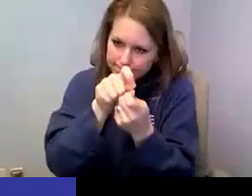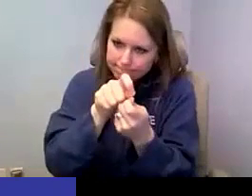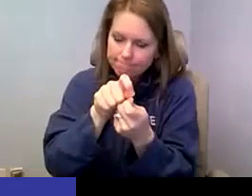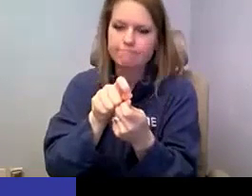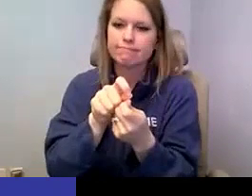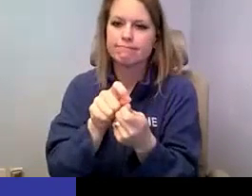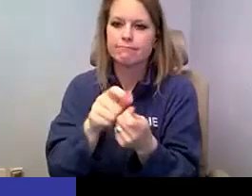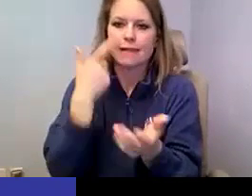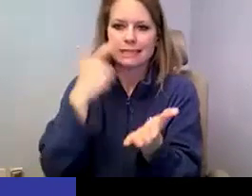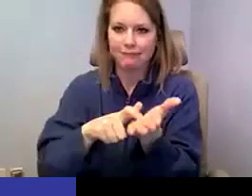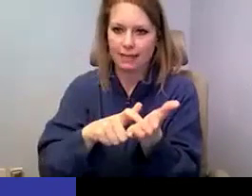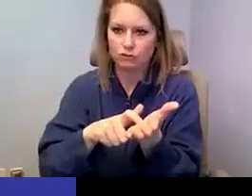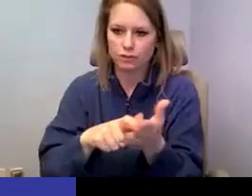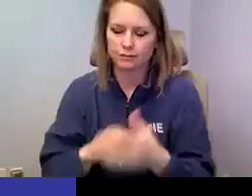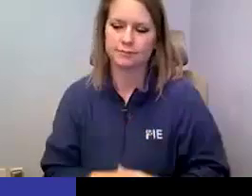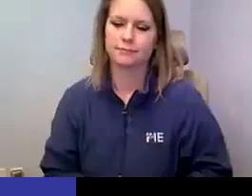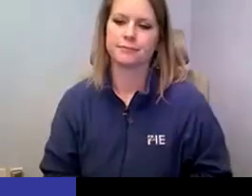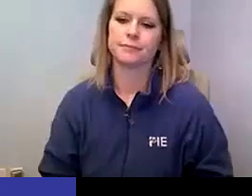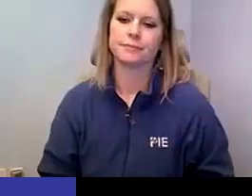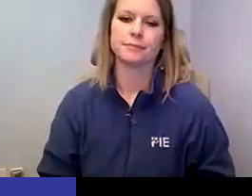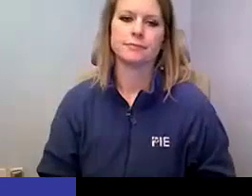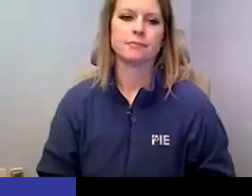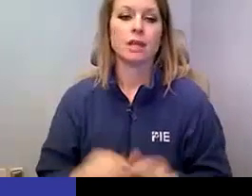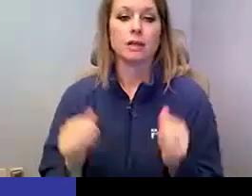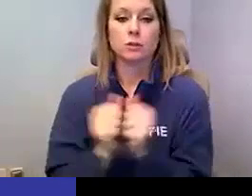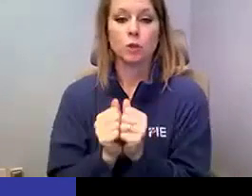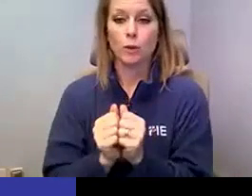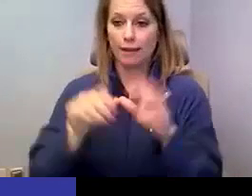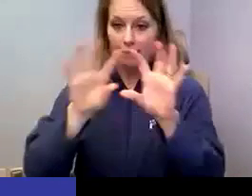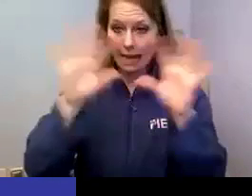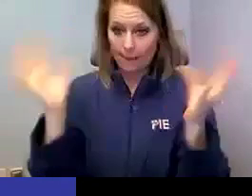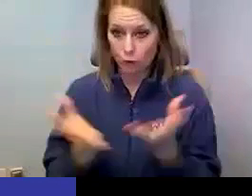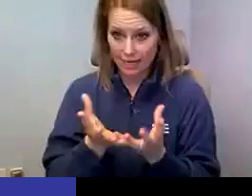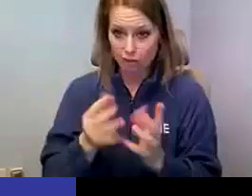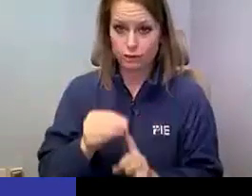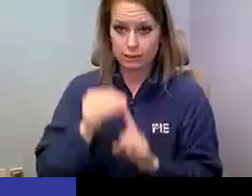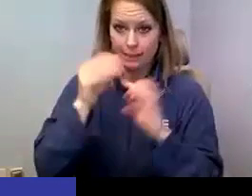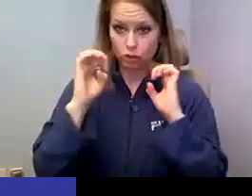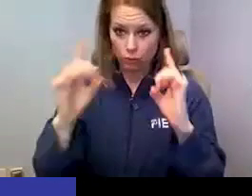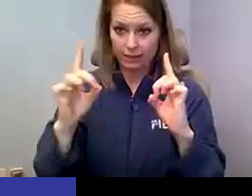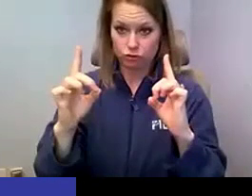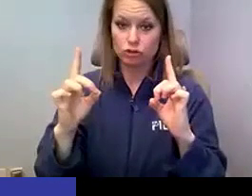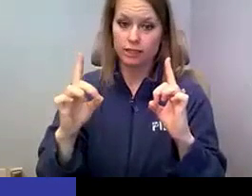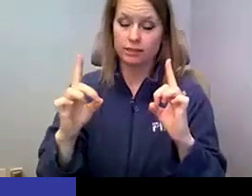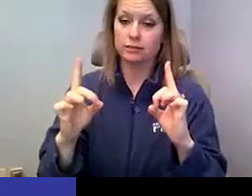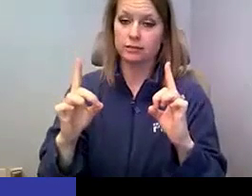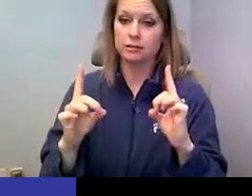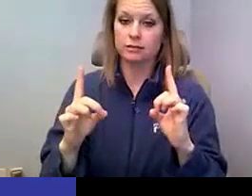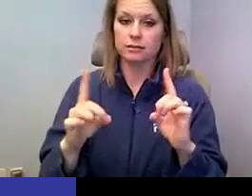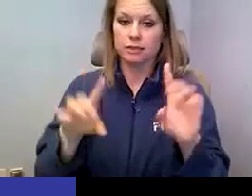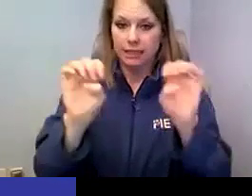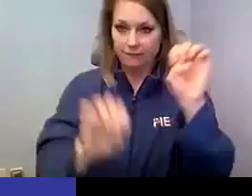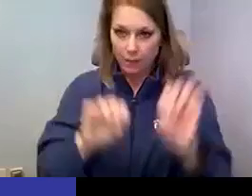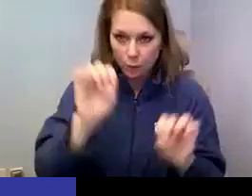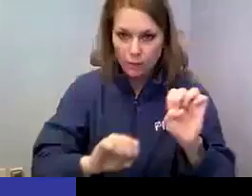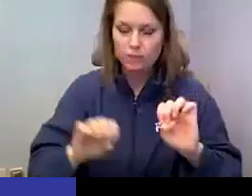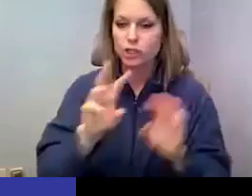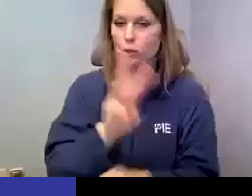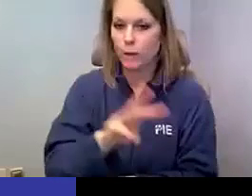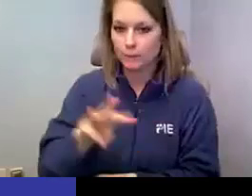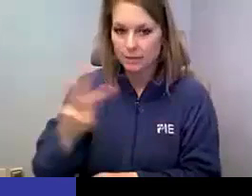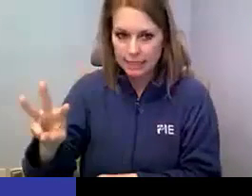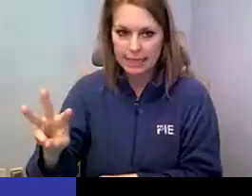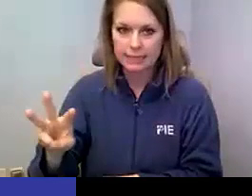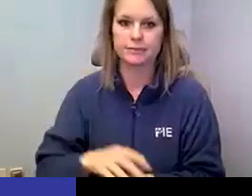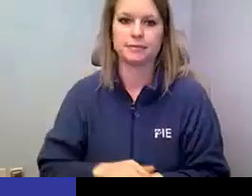needs. So on our comprehensive special education evaluation webpage, Dr. Markeda Newell writes that